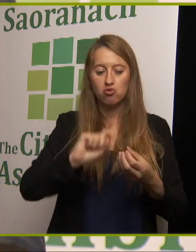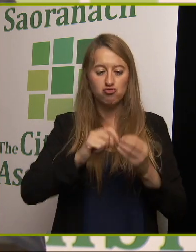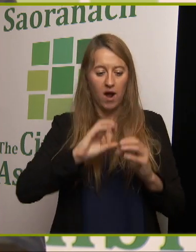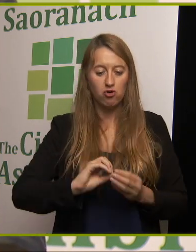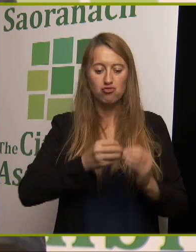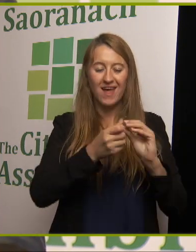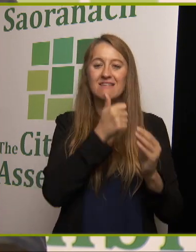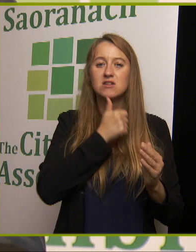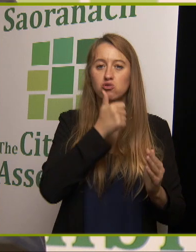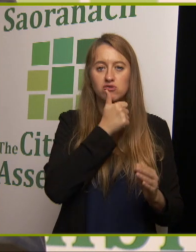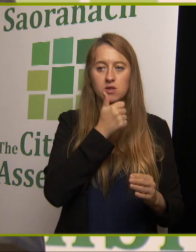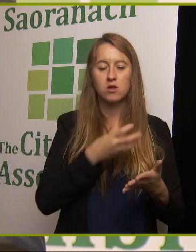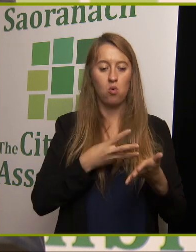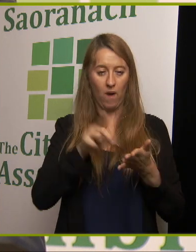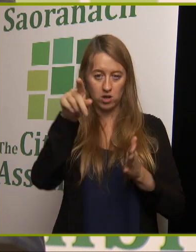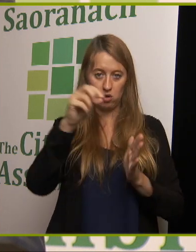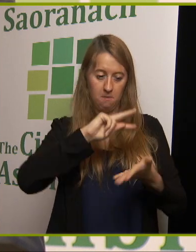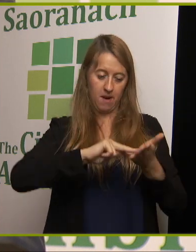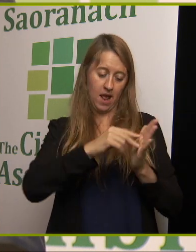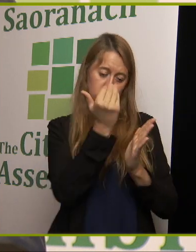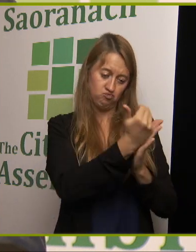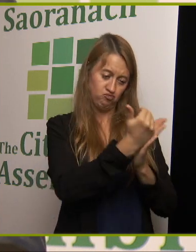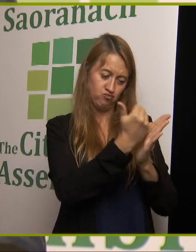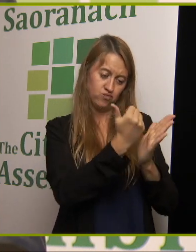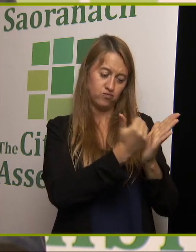repair, it's got to be long-term and consistent.